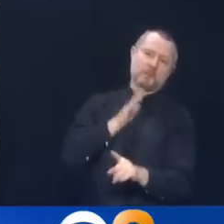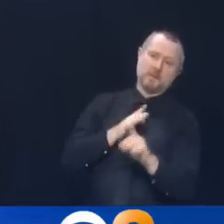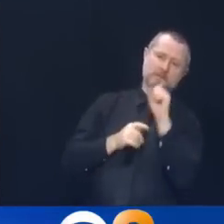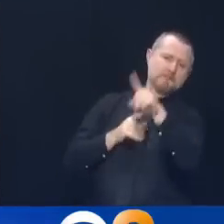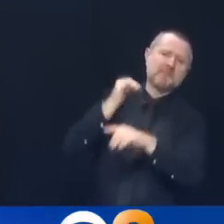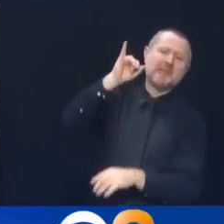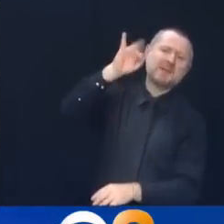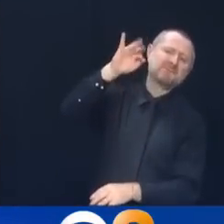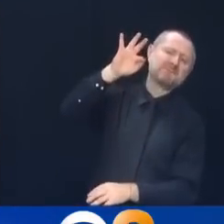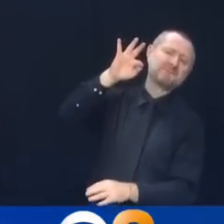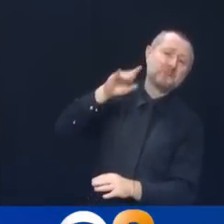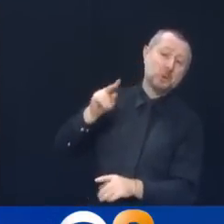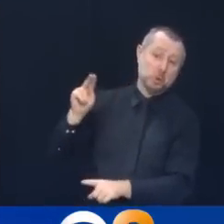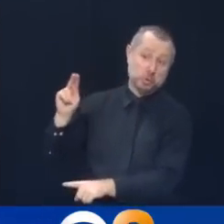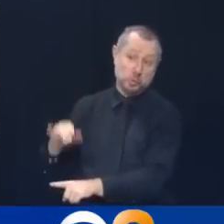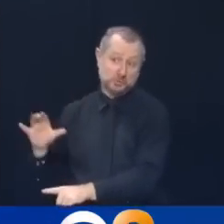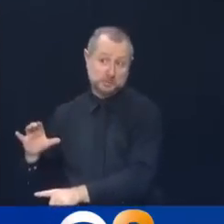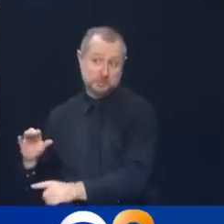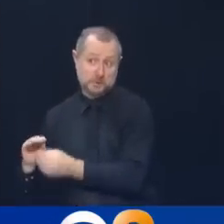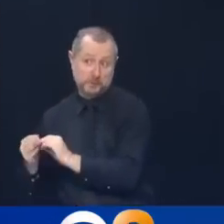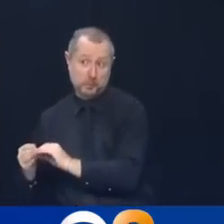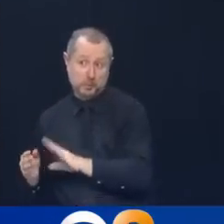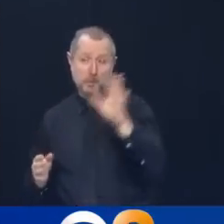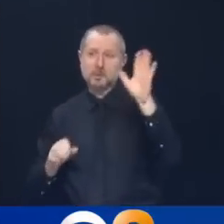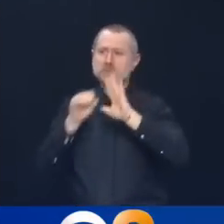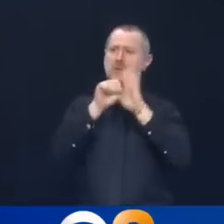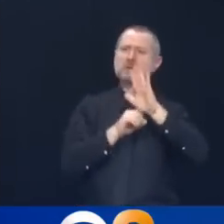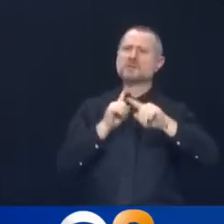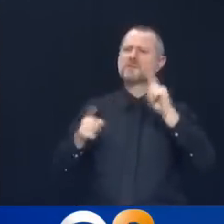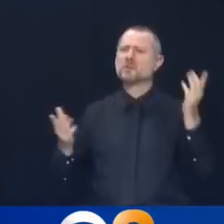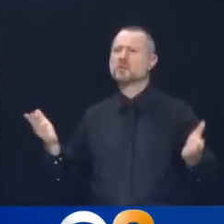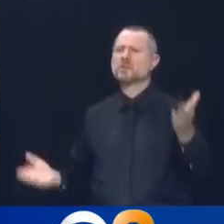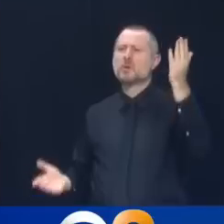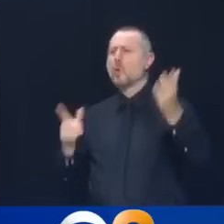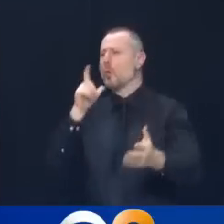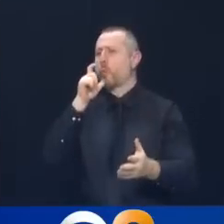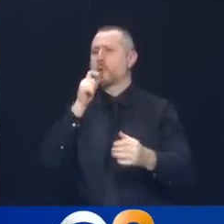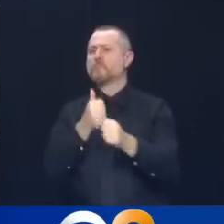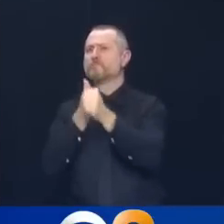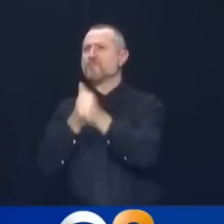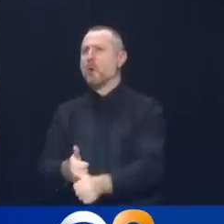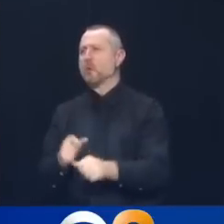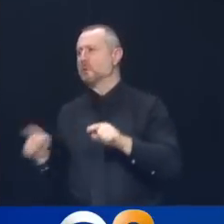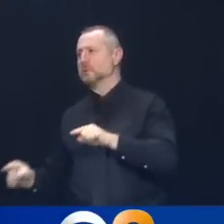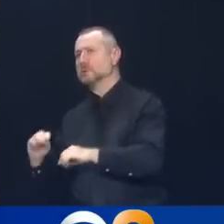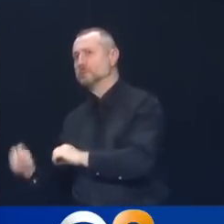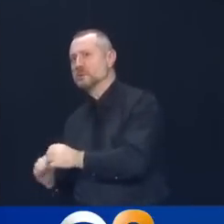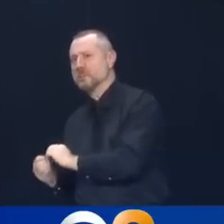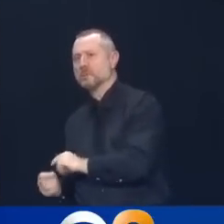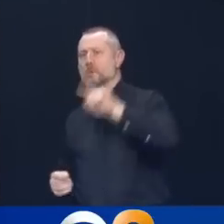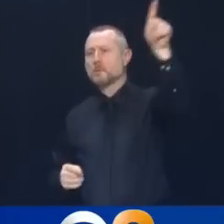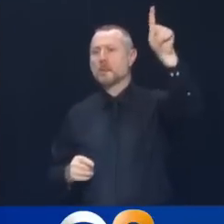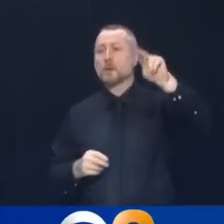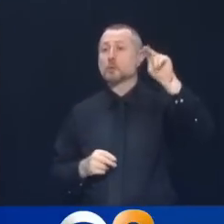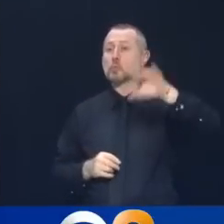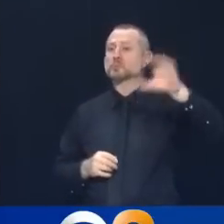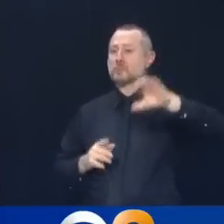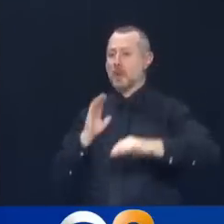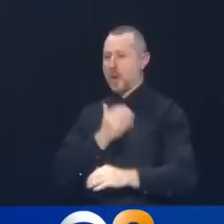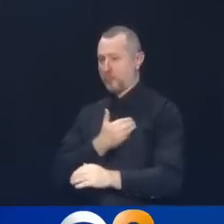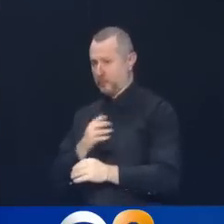state numbers. What if there's a difference? Whose numbers override? If New York City says our numbers show it's 3% and yours say 2.5,